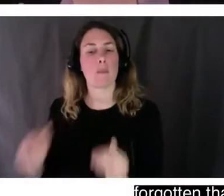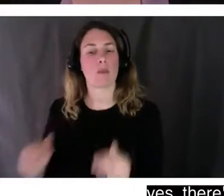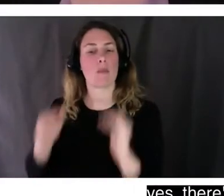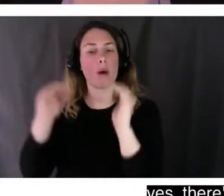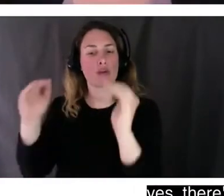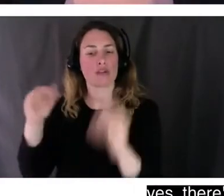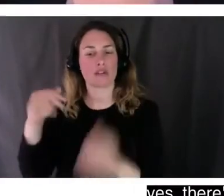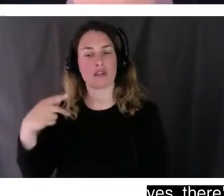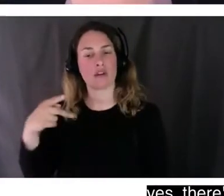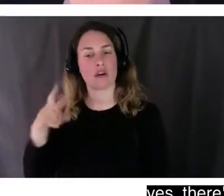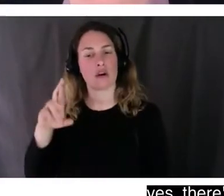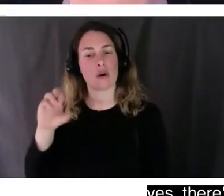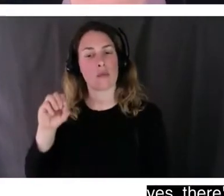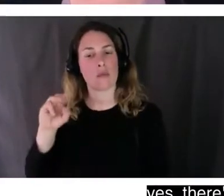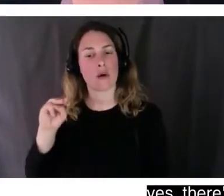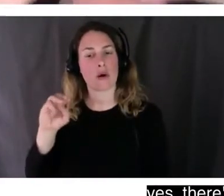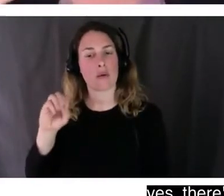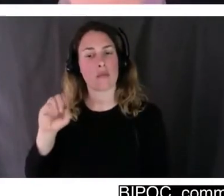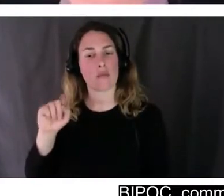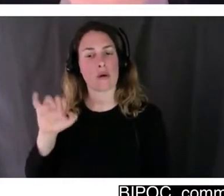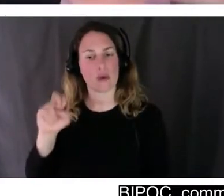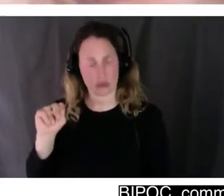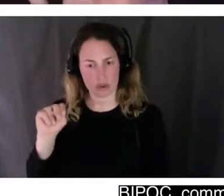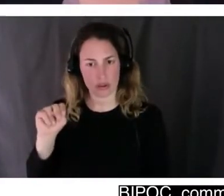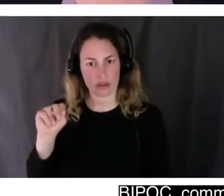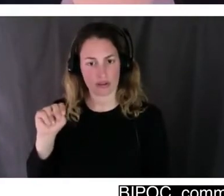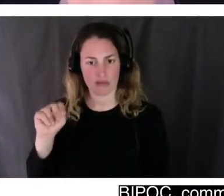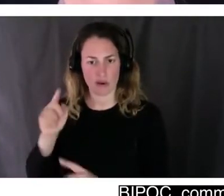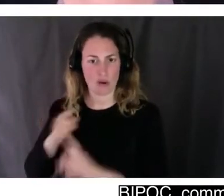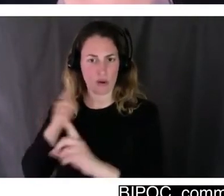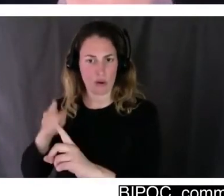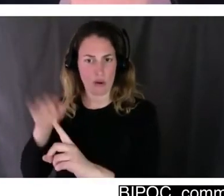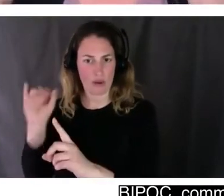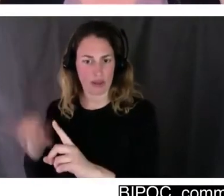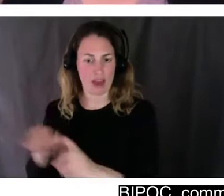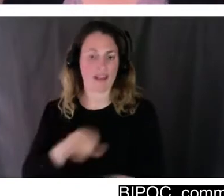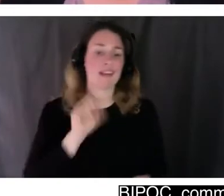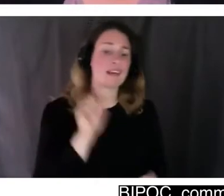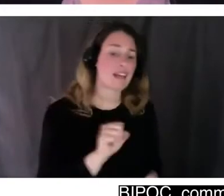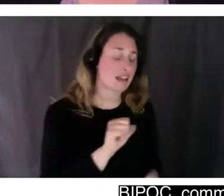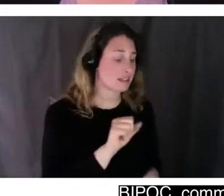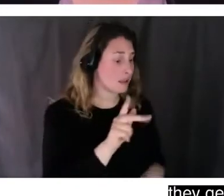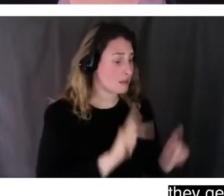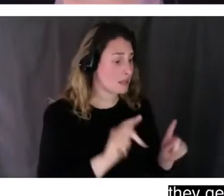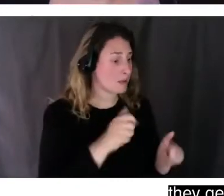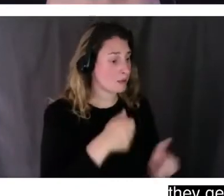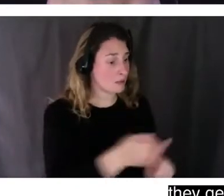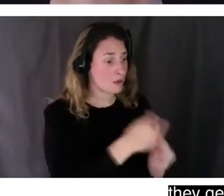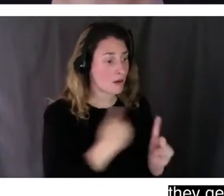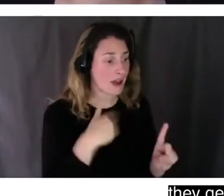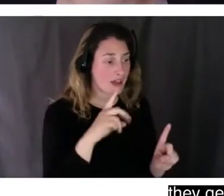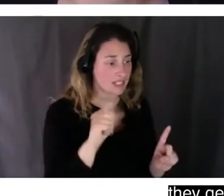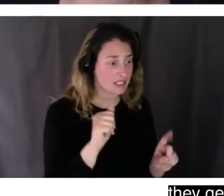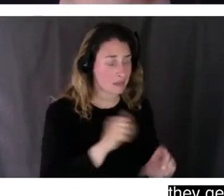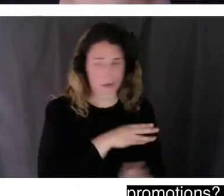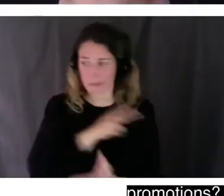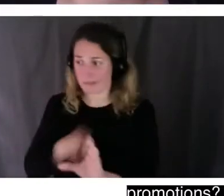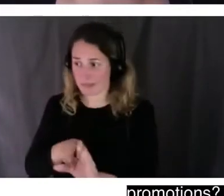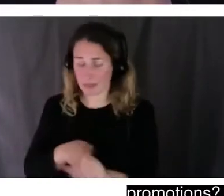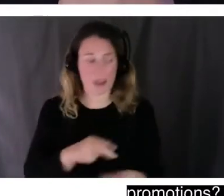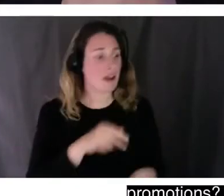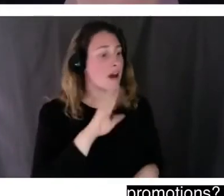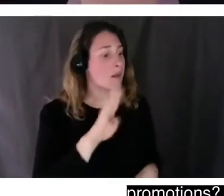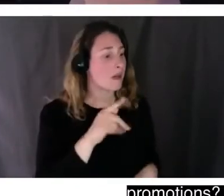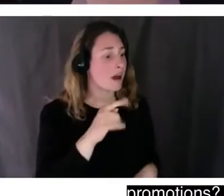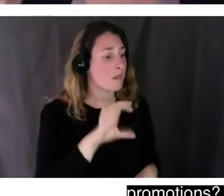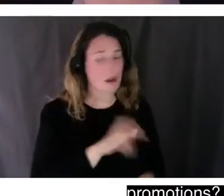door. And yes, there's persons with disabilities and BIPOC community members and so on. But are they getting stuck? Are they getting